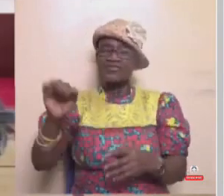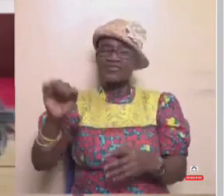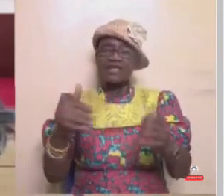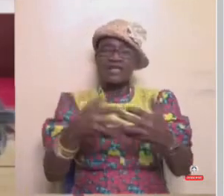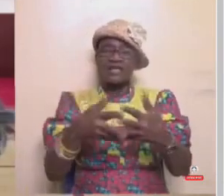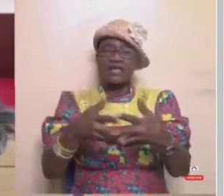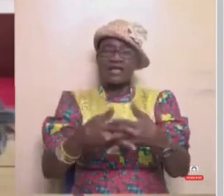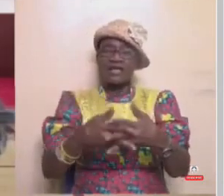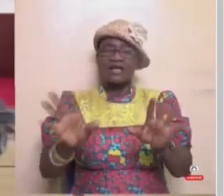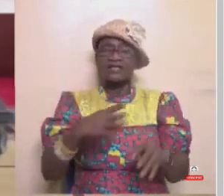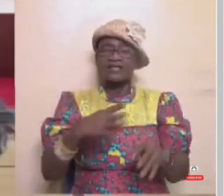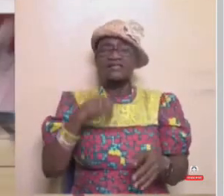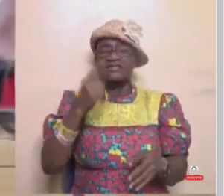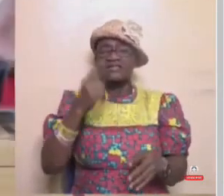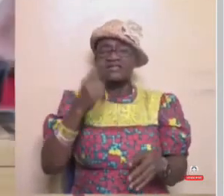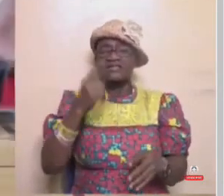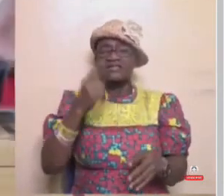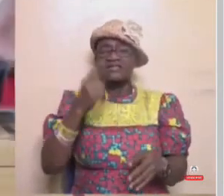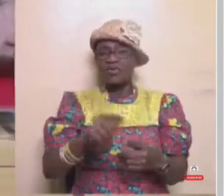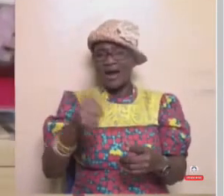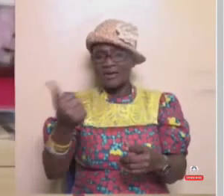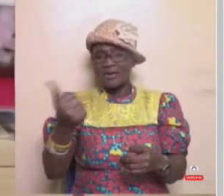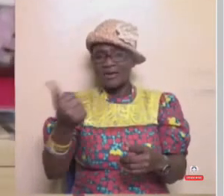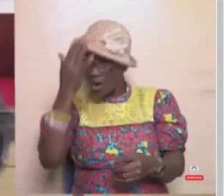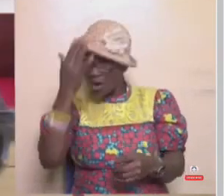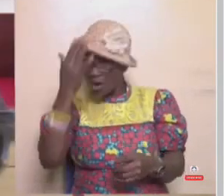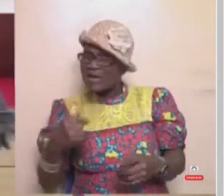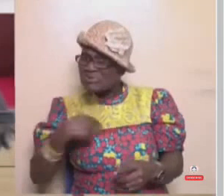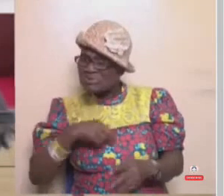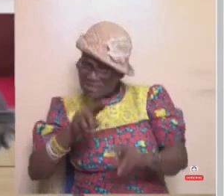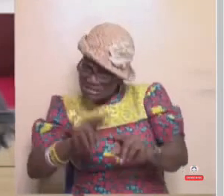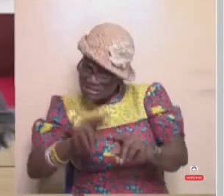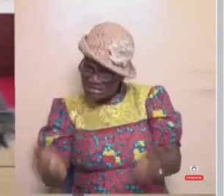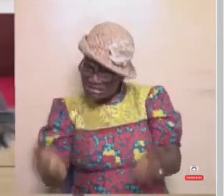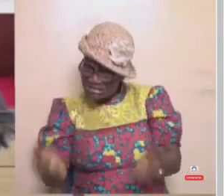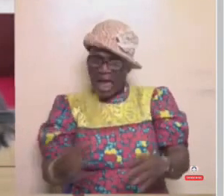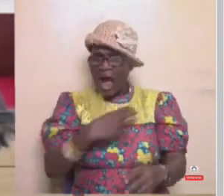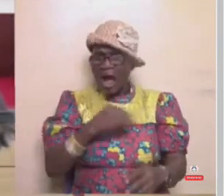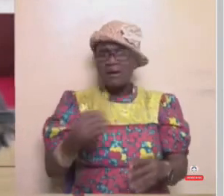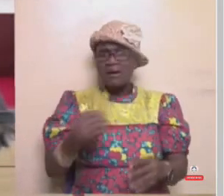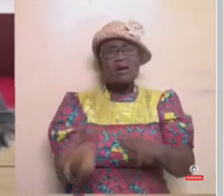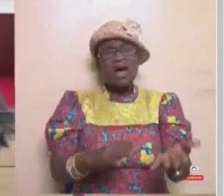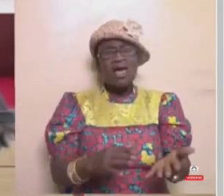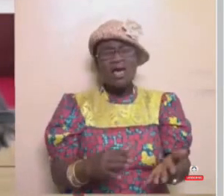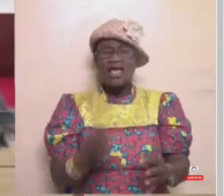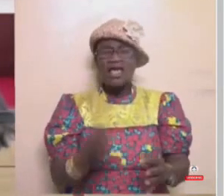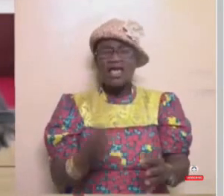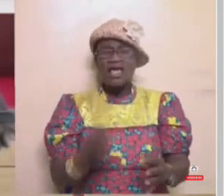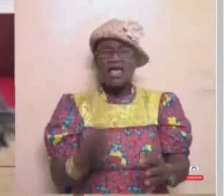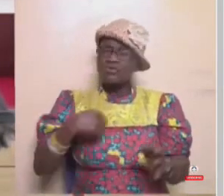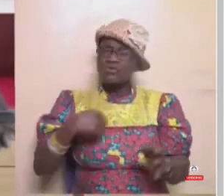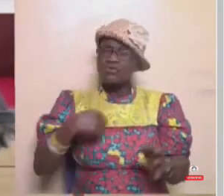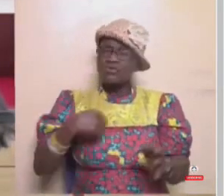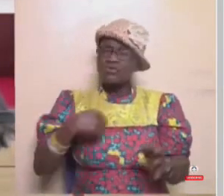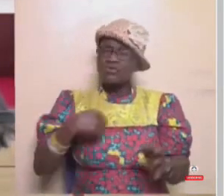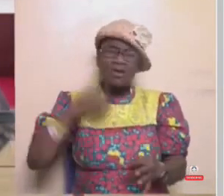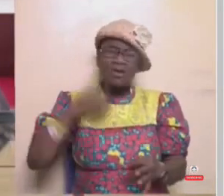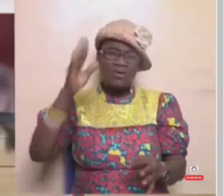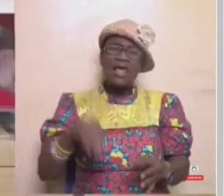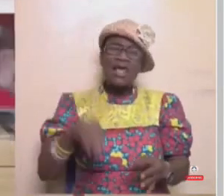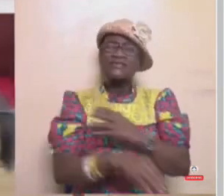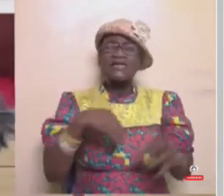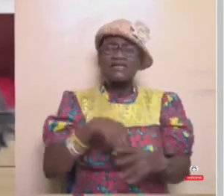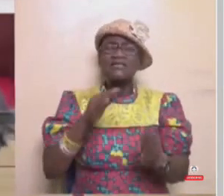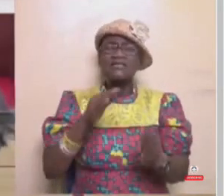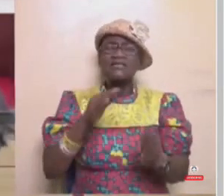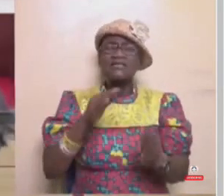said one to another, why sit we here until we die? If we say we will enter into the city,